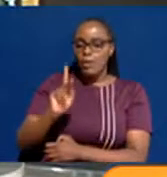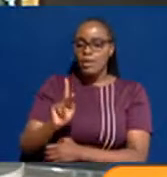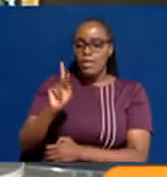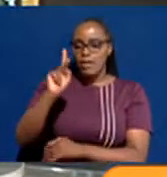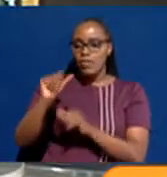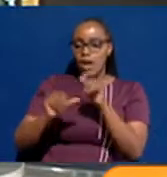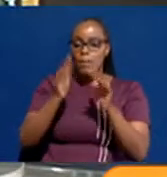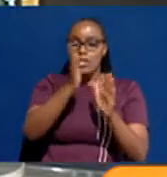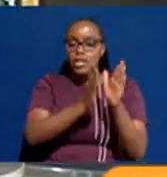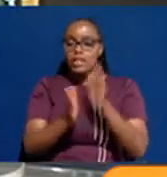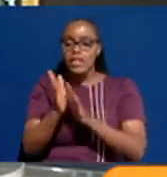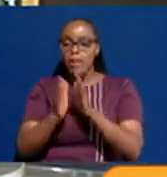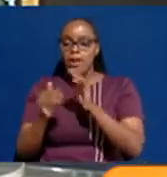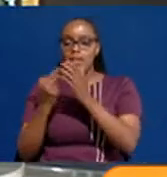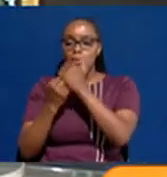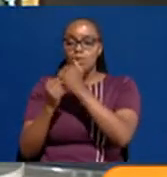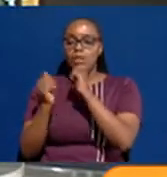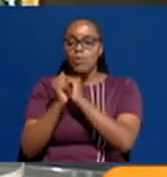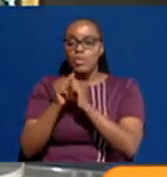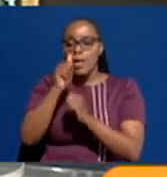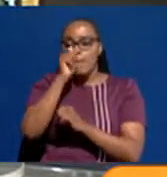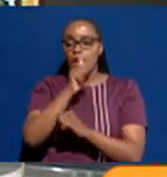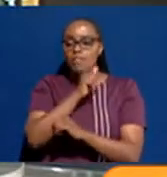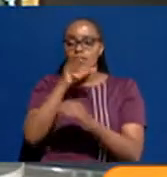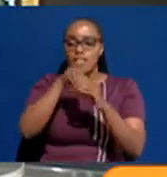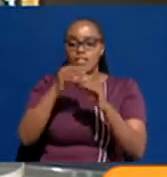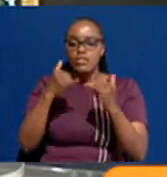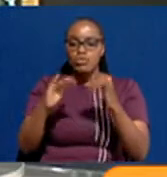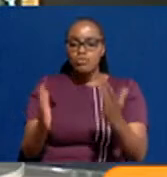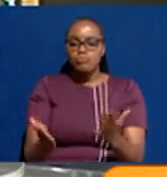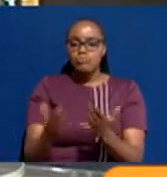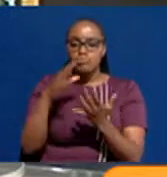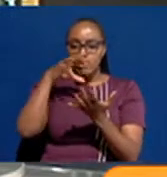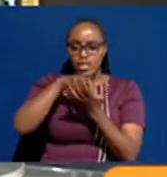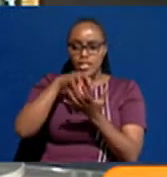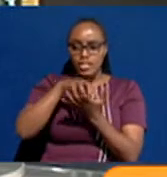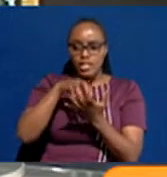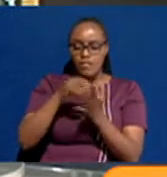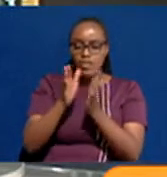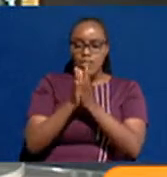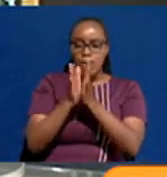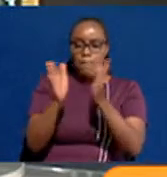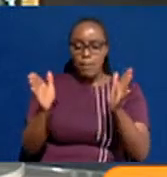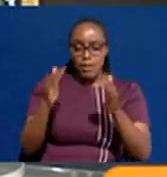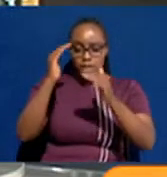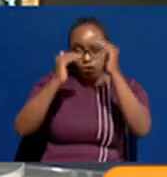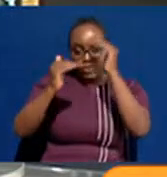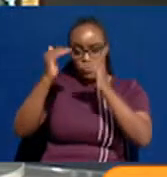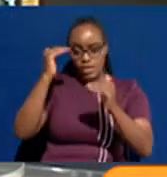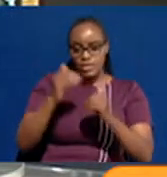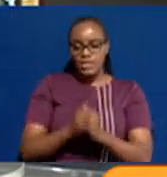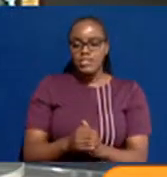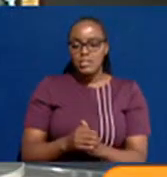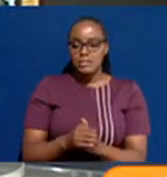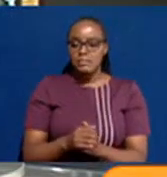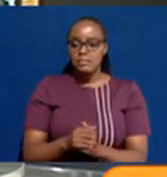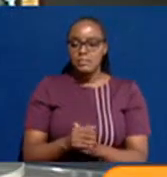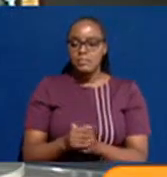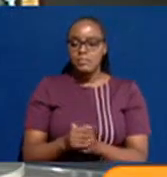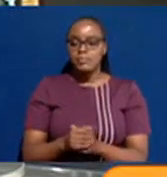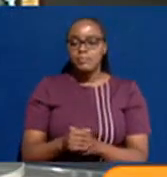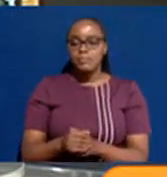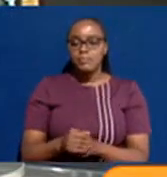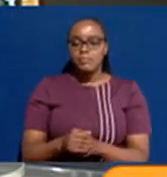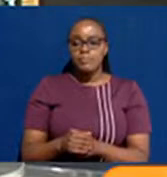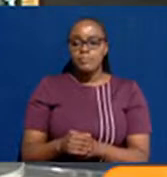on plans to partner with private investors to improve the status of public universities.